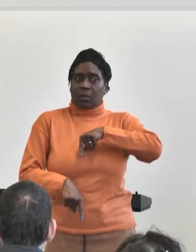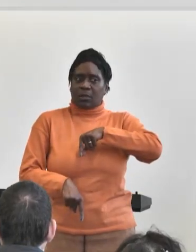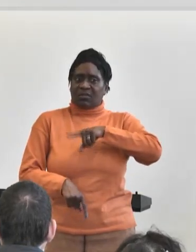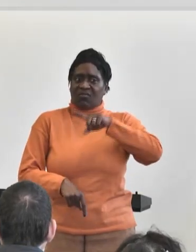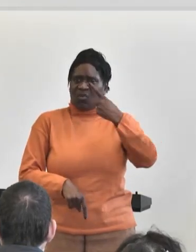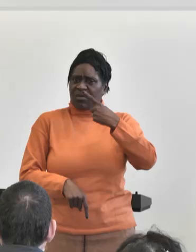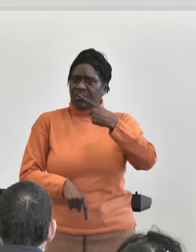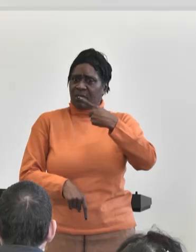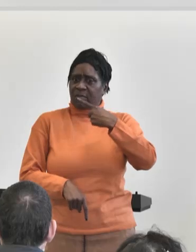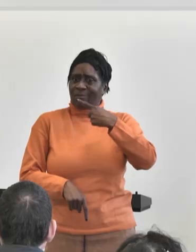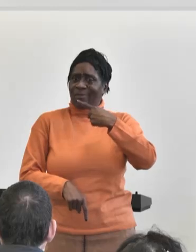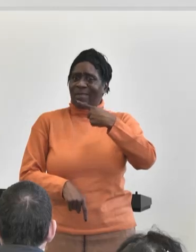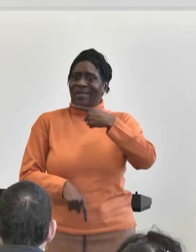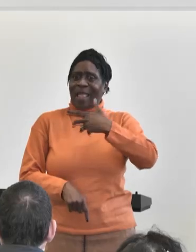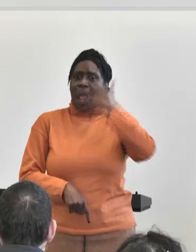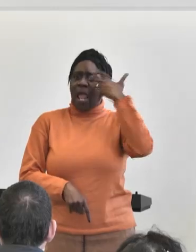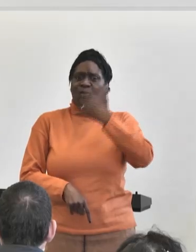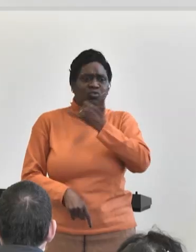first of all, they had misplaced anger.